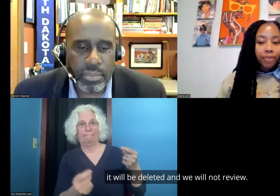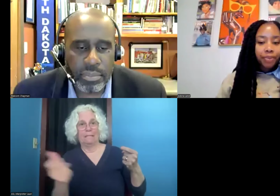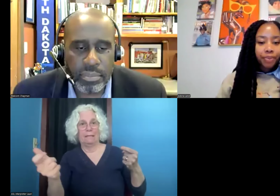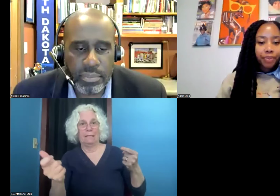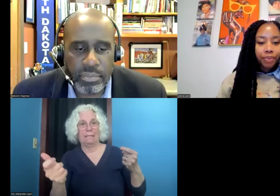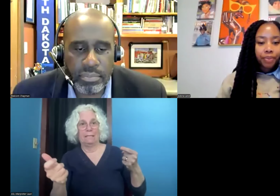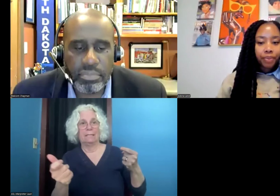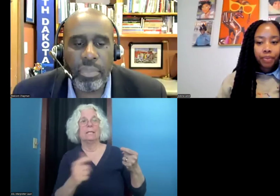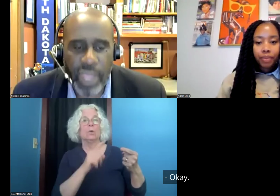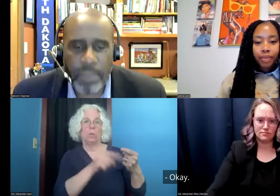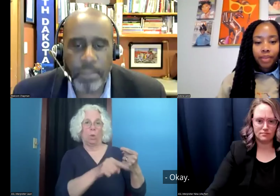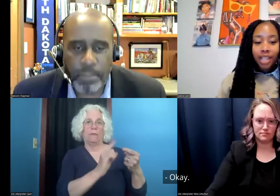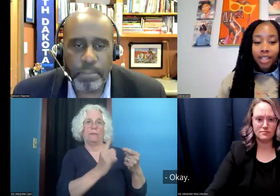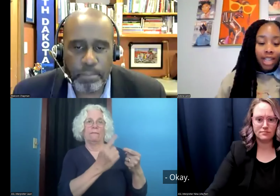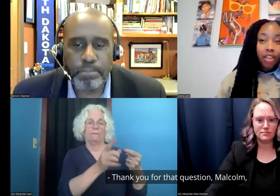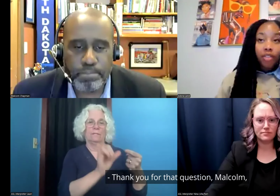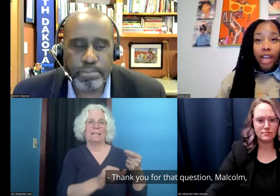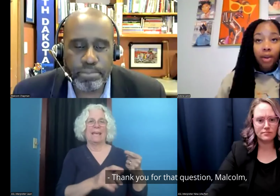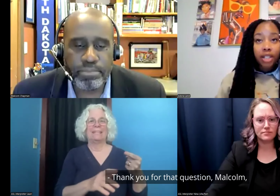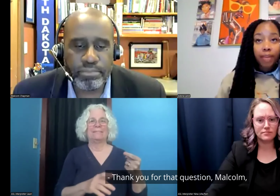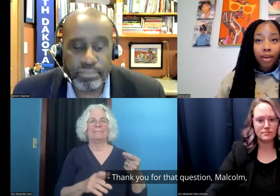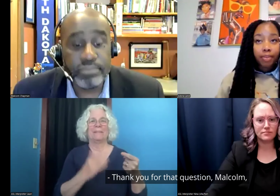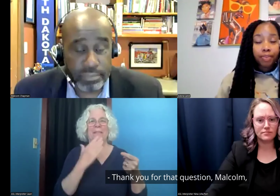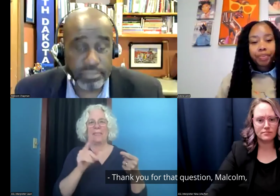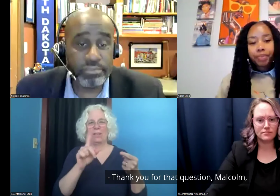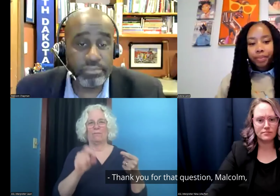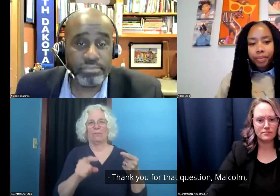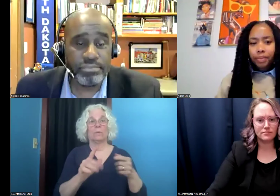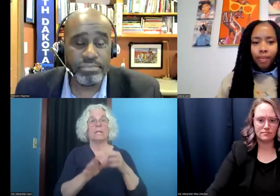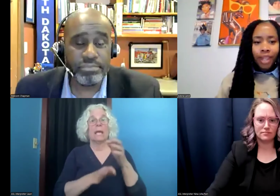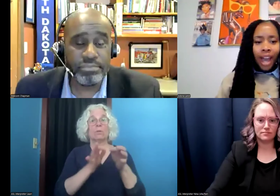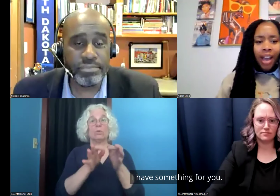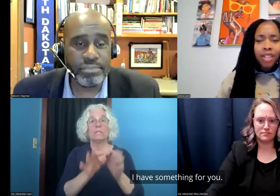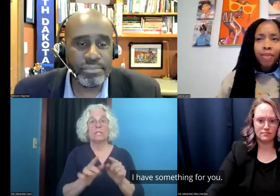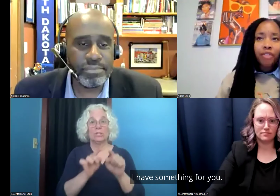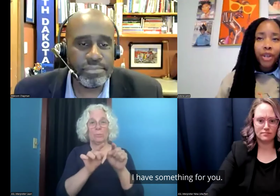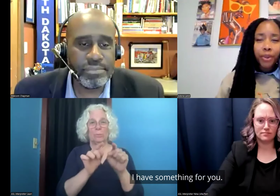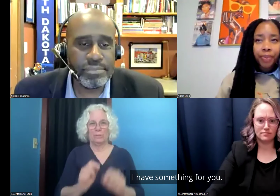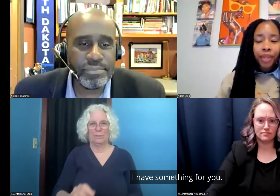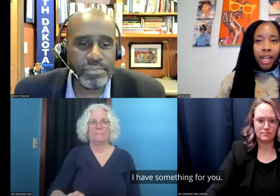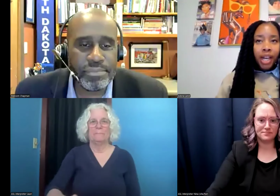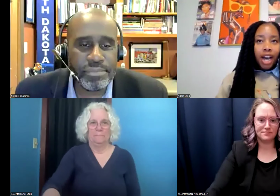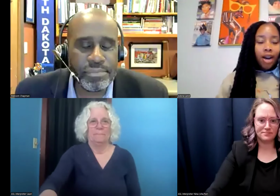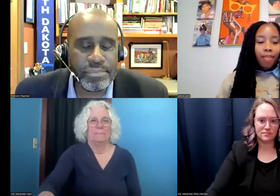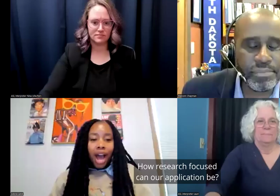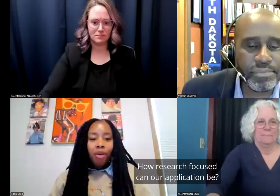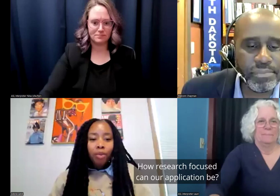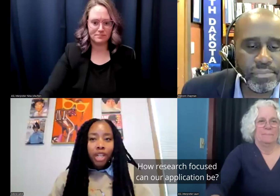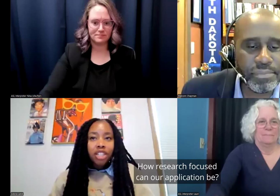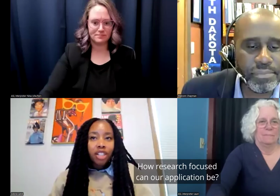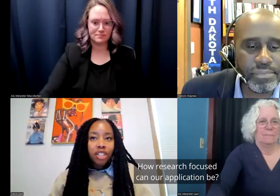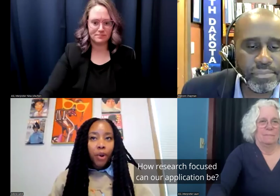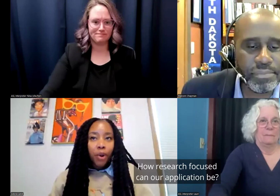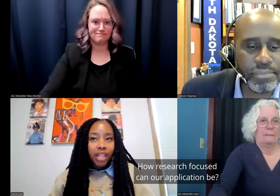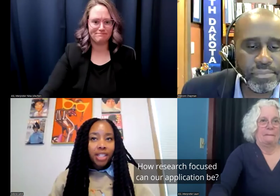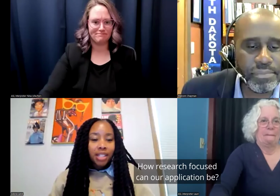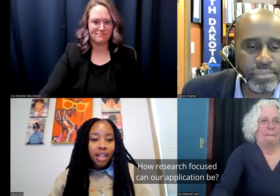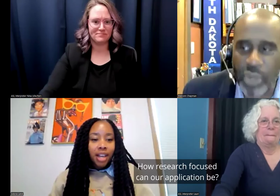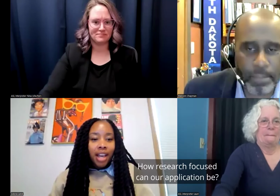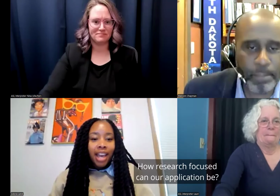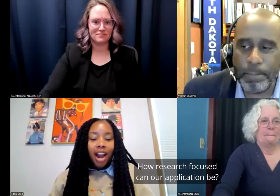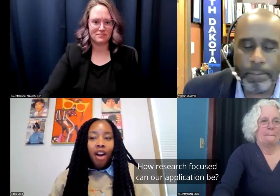review. Okay. Thank you for that question, Malcolm. I have something for you. How research Okay.